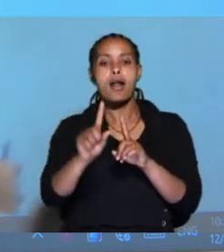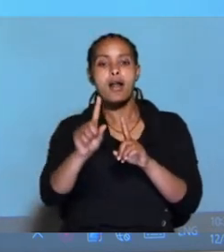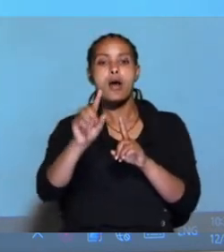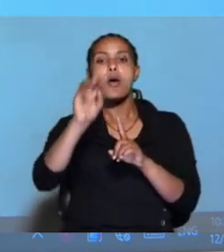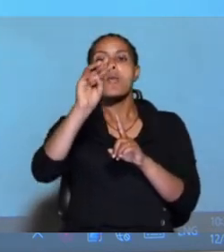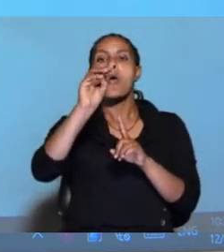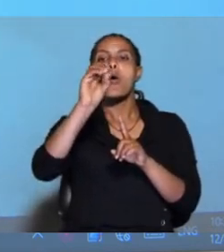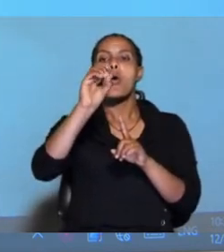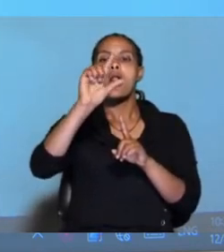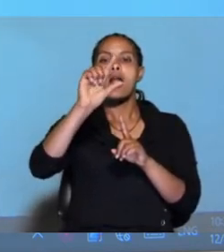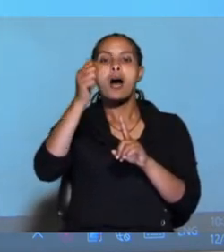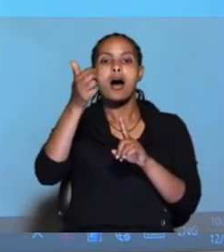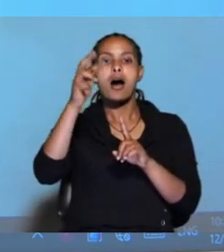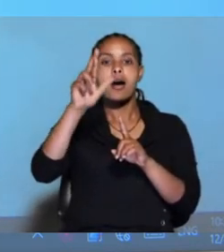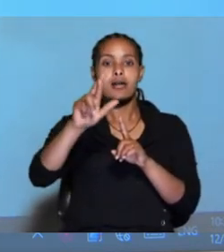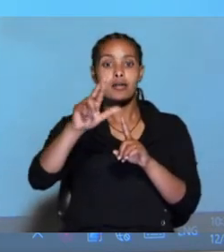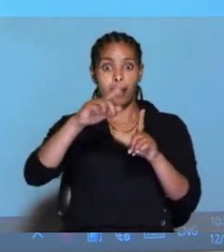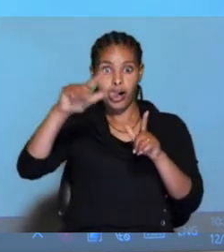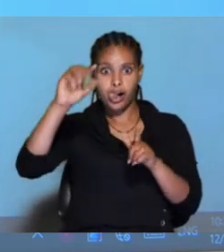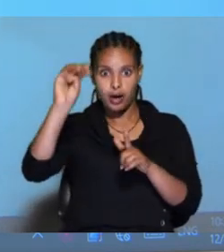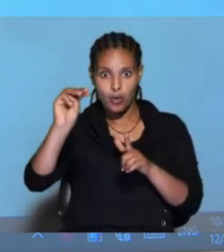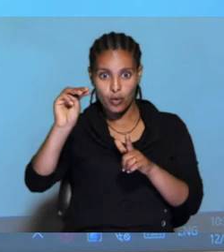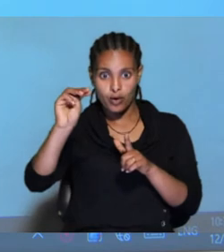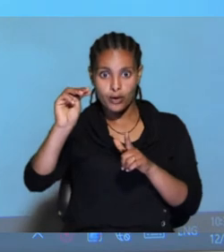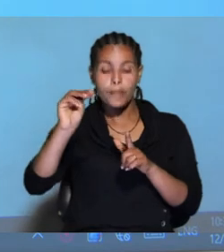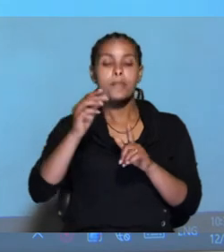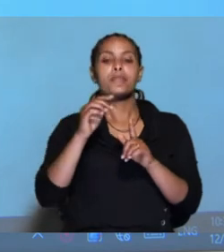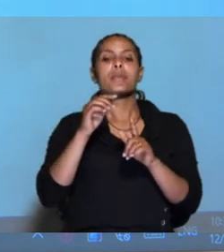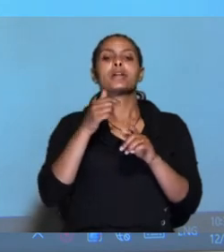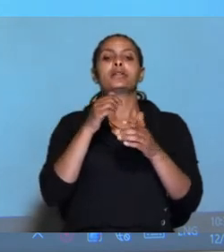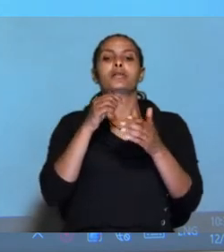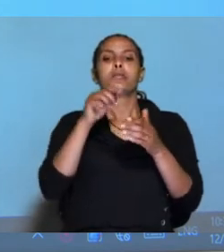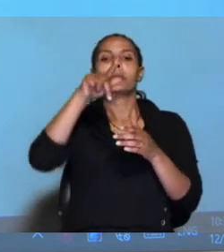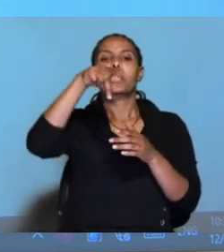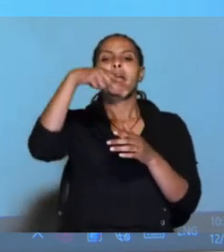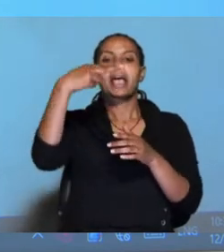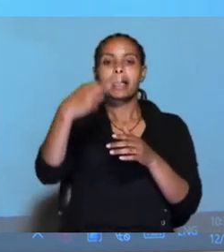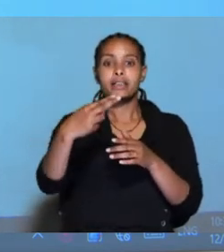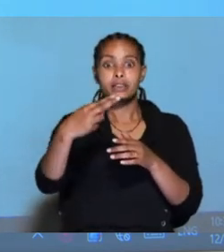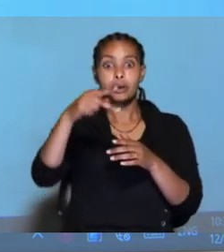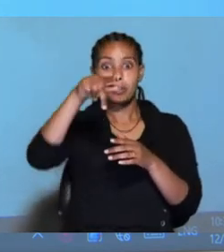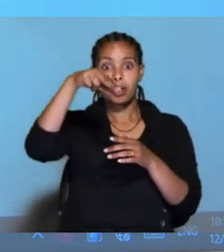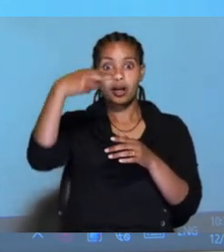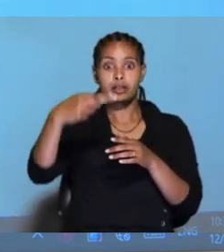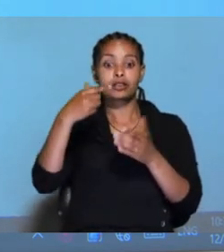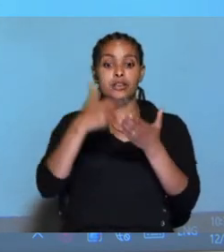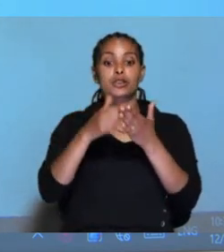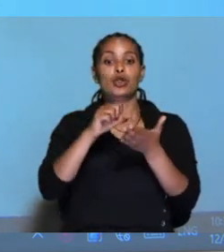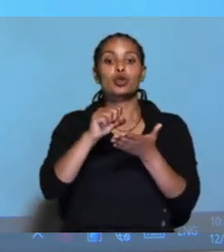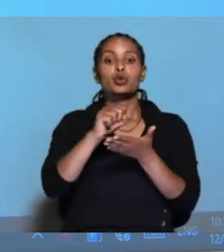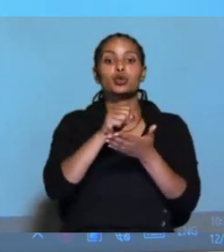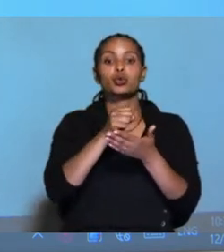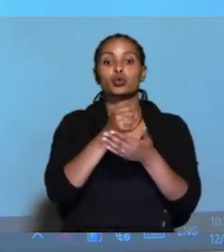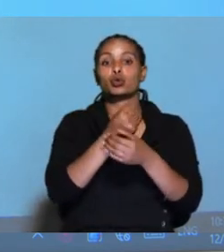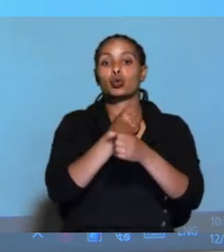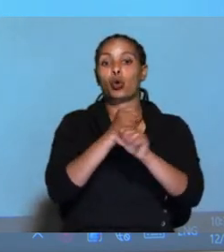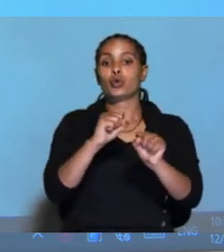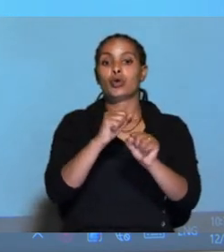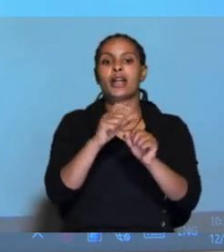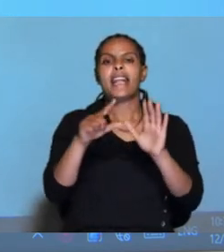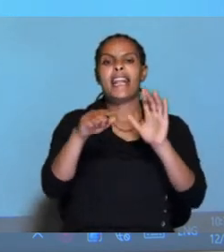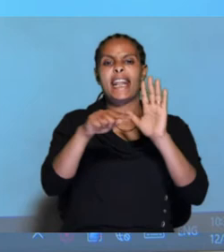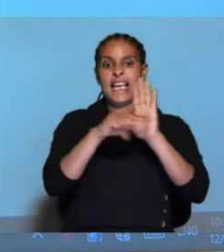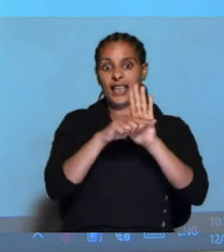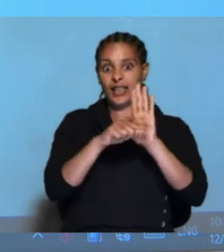0.01 mole in 1 liter of the solution. Now pH of this solution is the negative